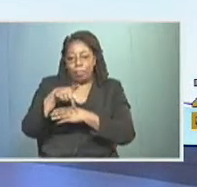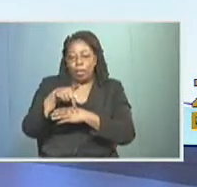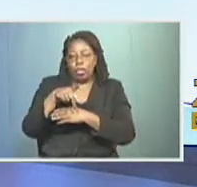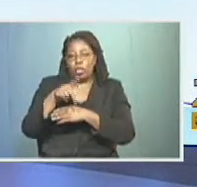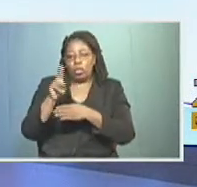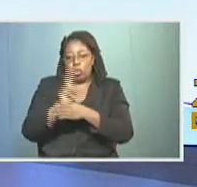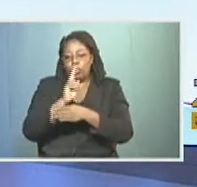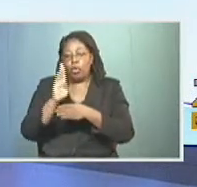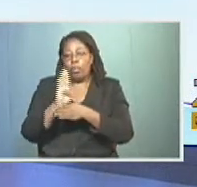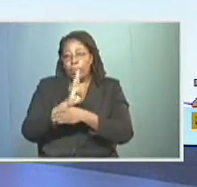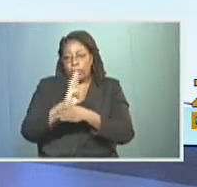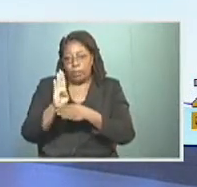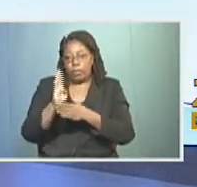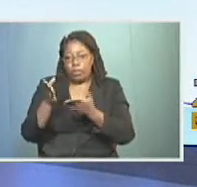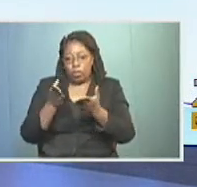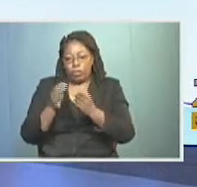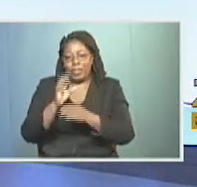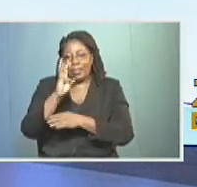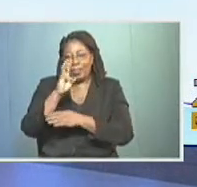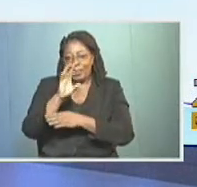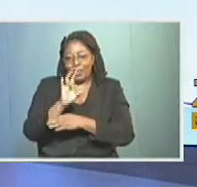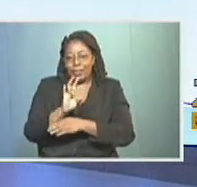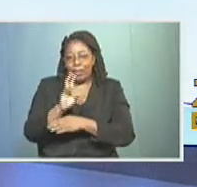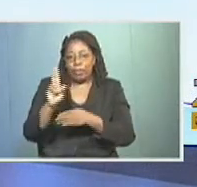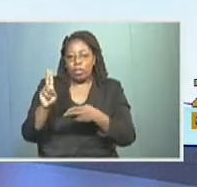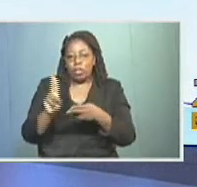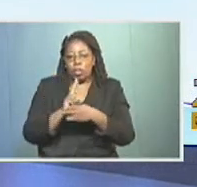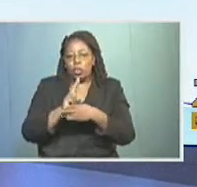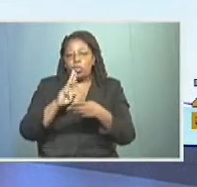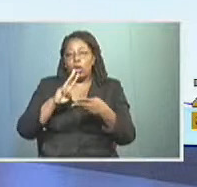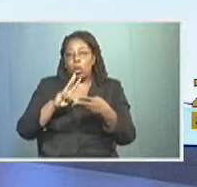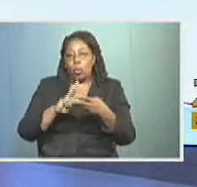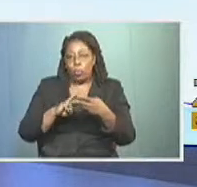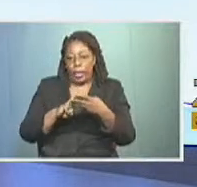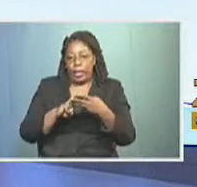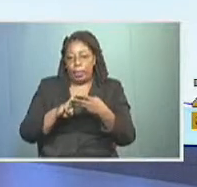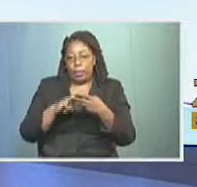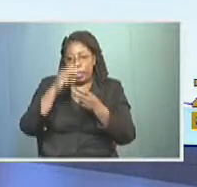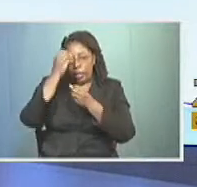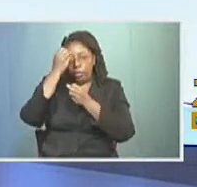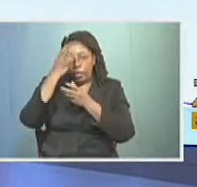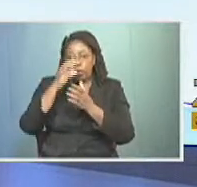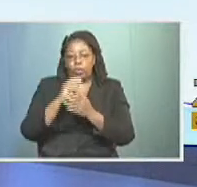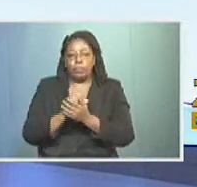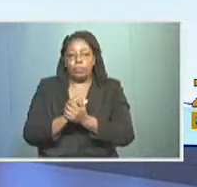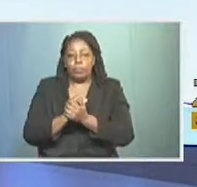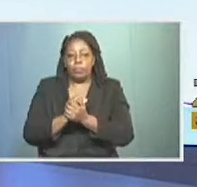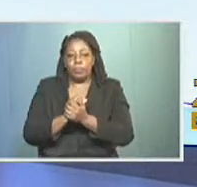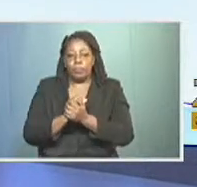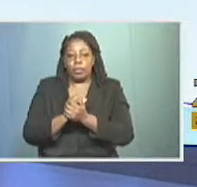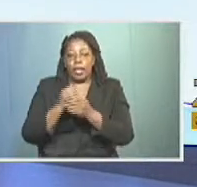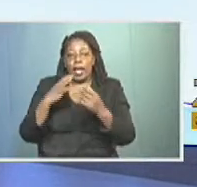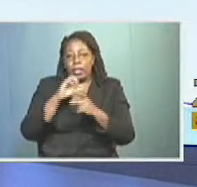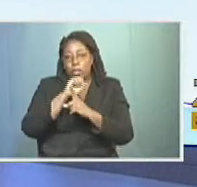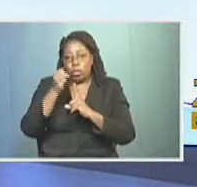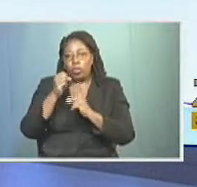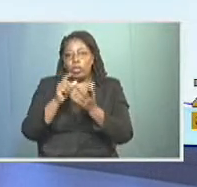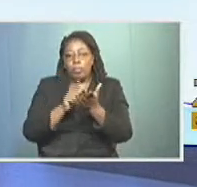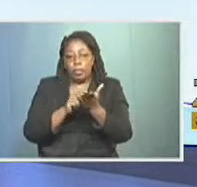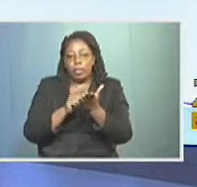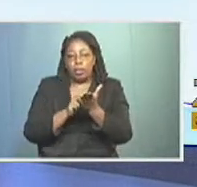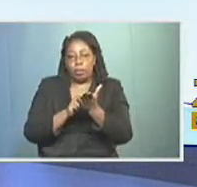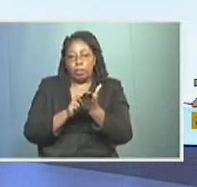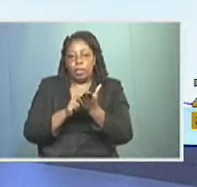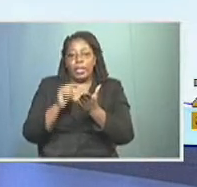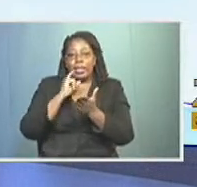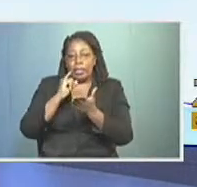surveyed, and 67% of them use web content management. The survey found that social media was the primary means